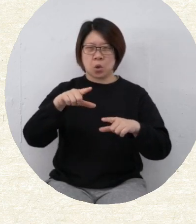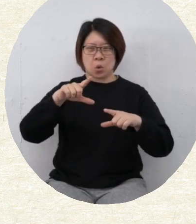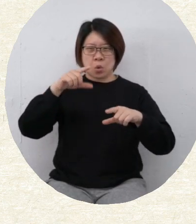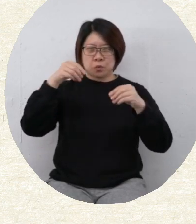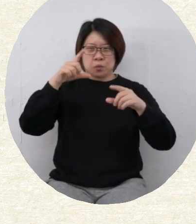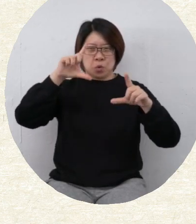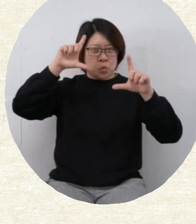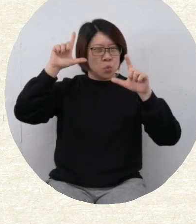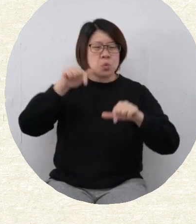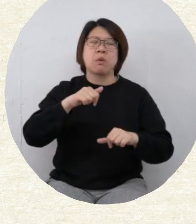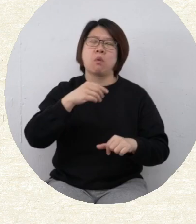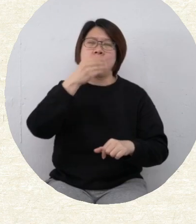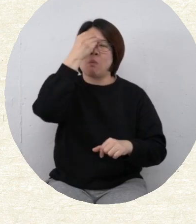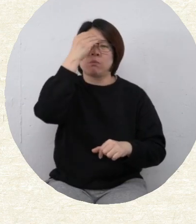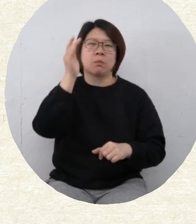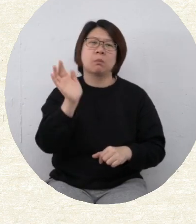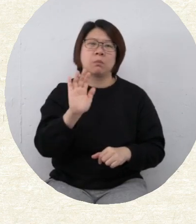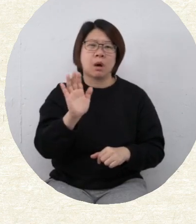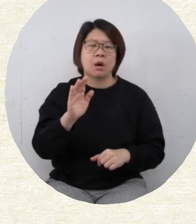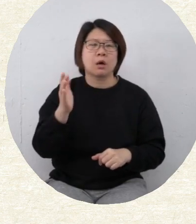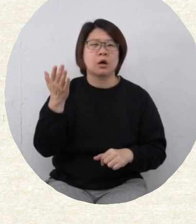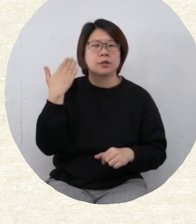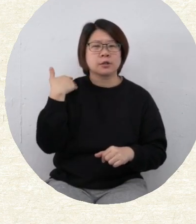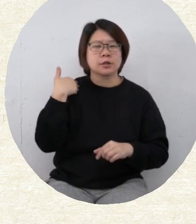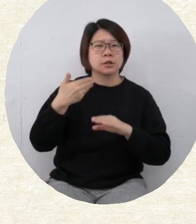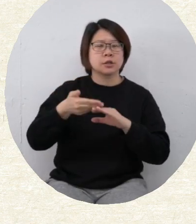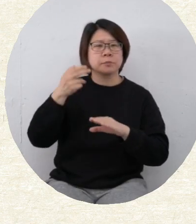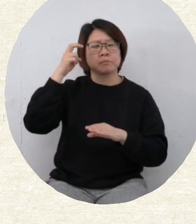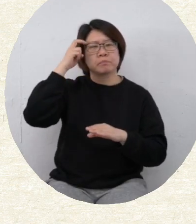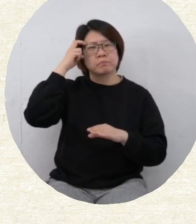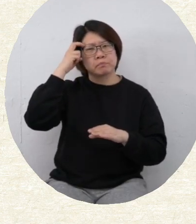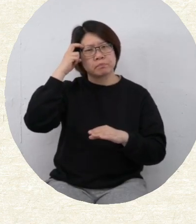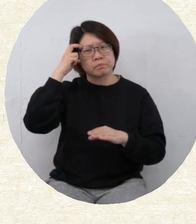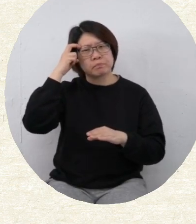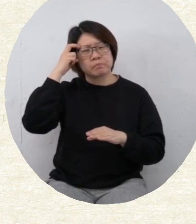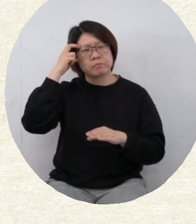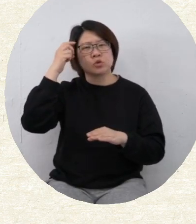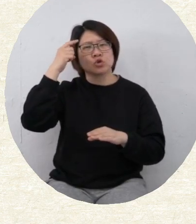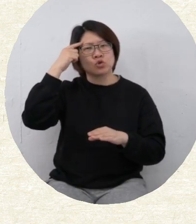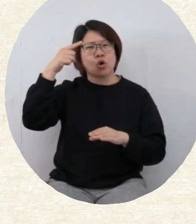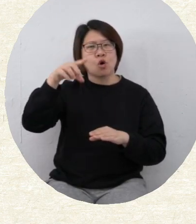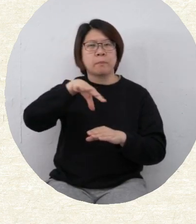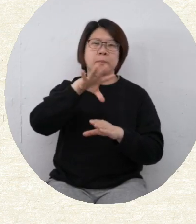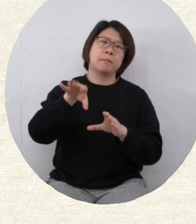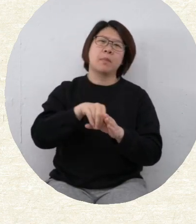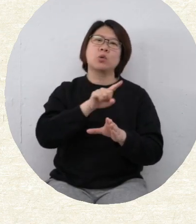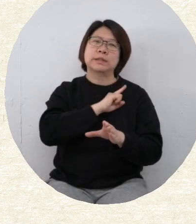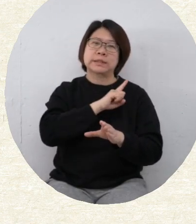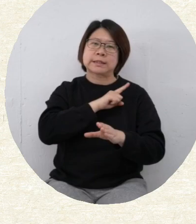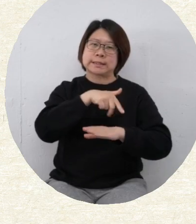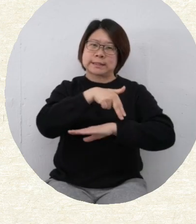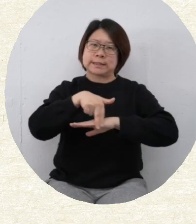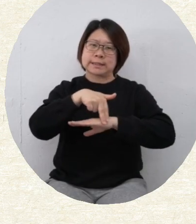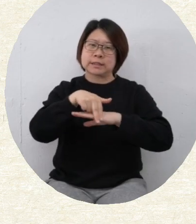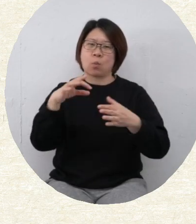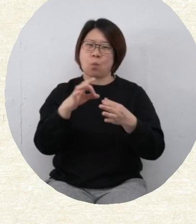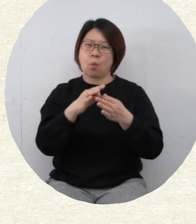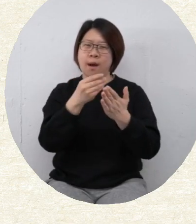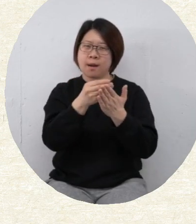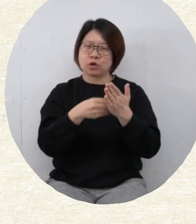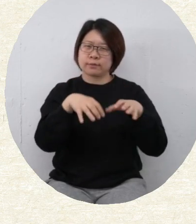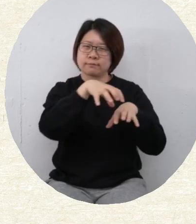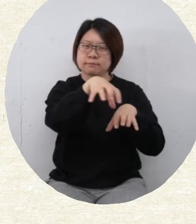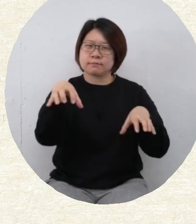you have knowledge of Ikebana before or after you make your prints? And how does this kind of idea come about in